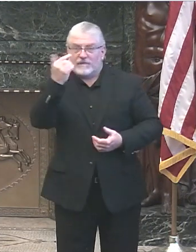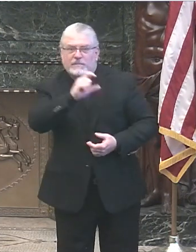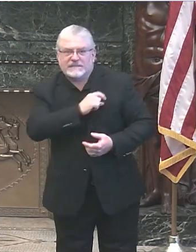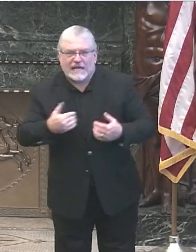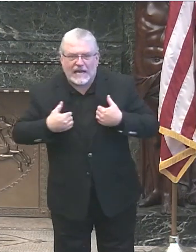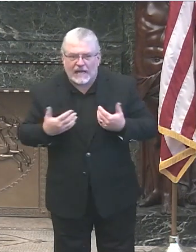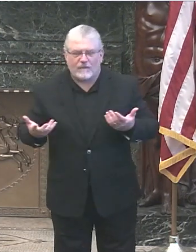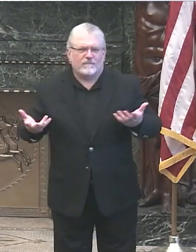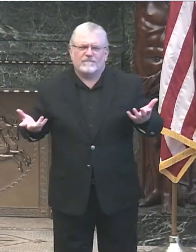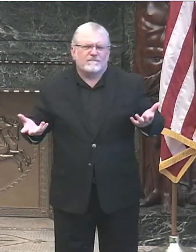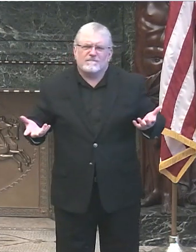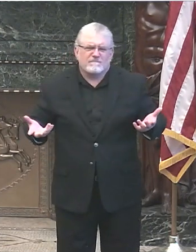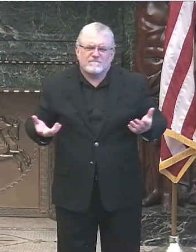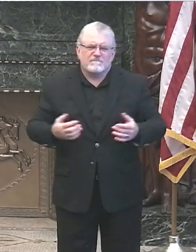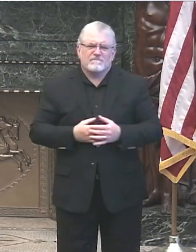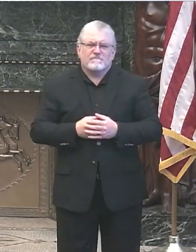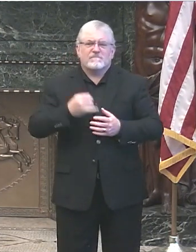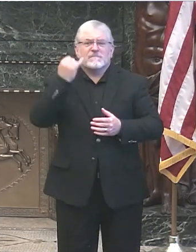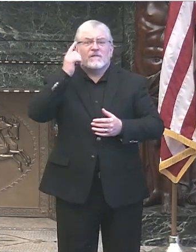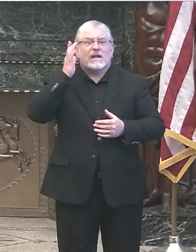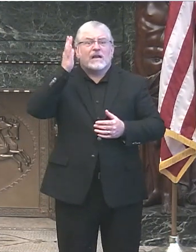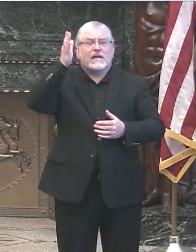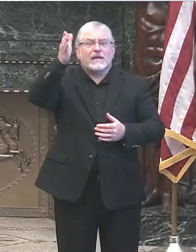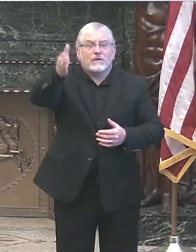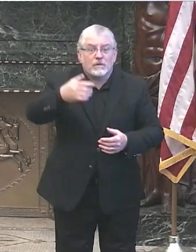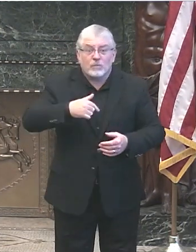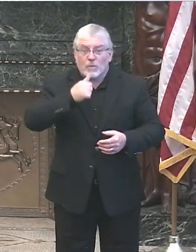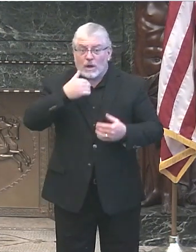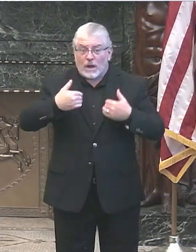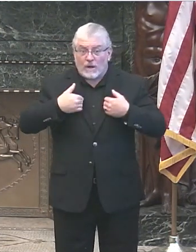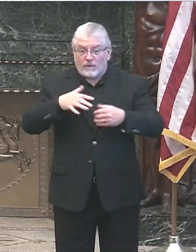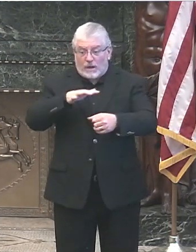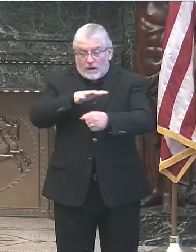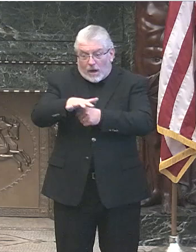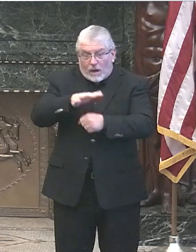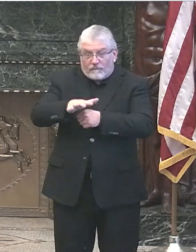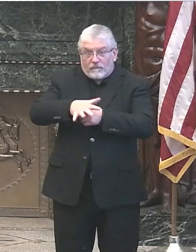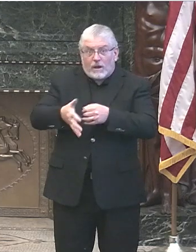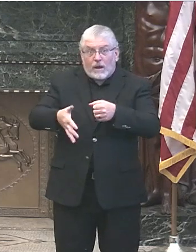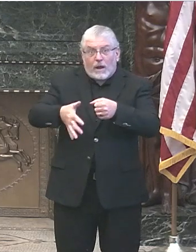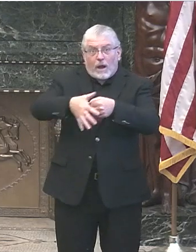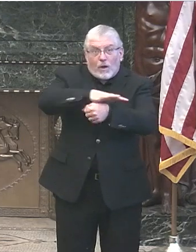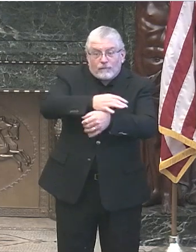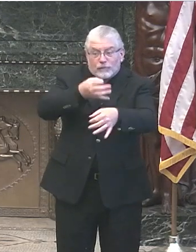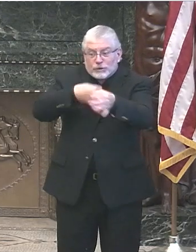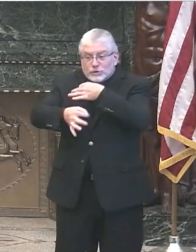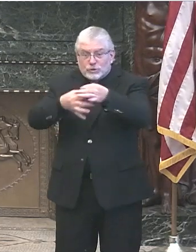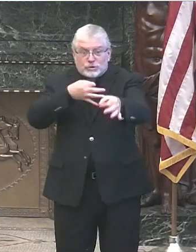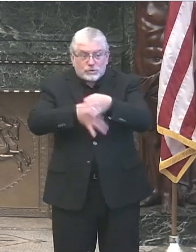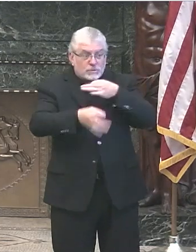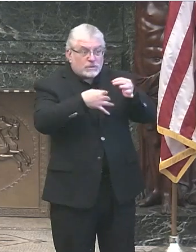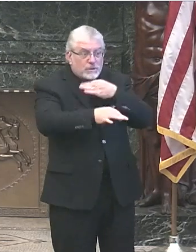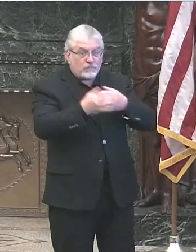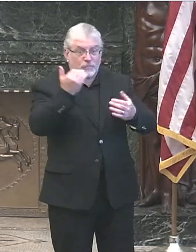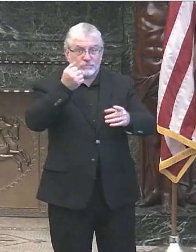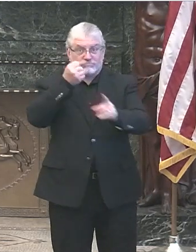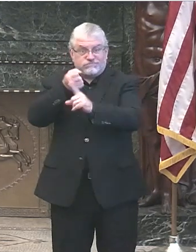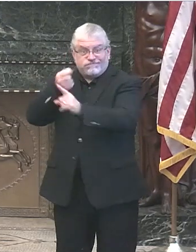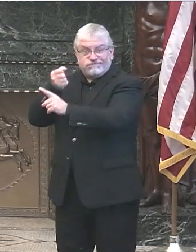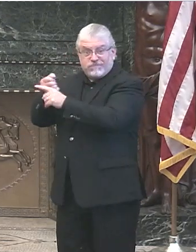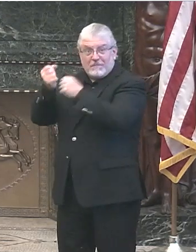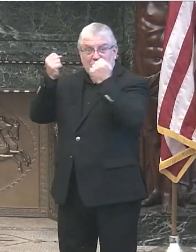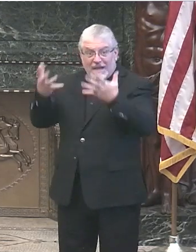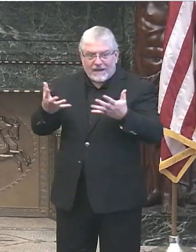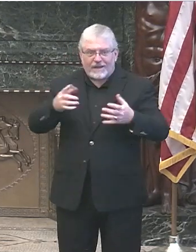point where we don't have adequate coverage or need to use mutual aid to cover those core services, we'll certainly make those actions